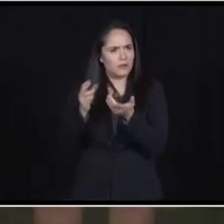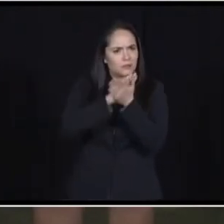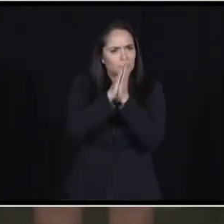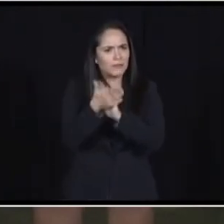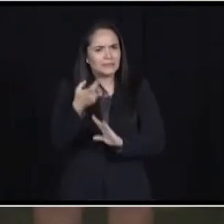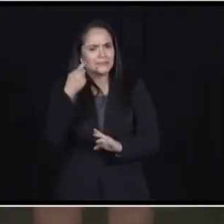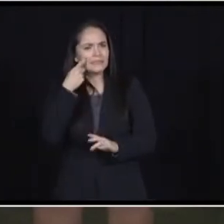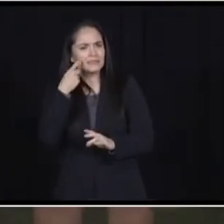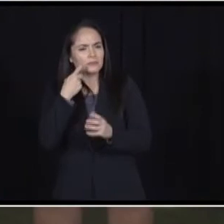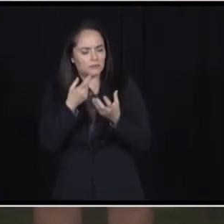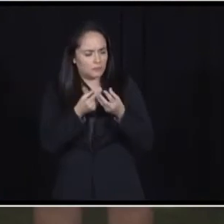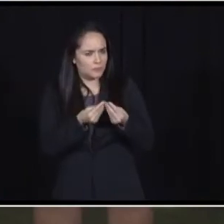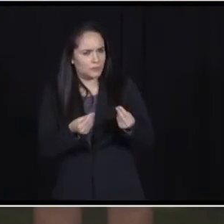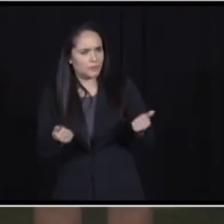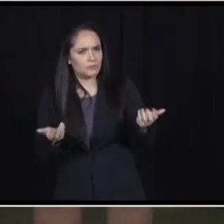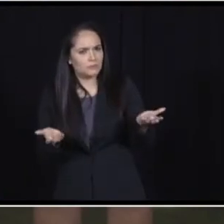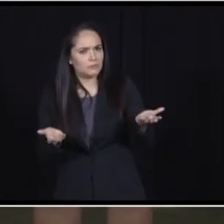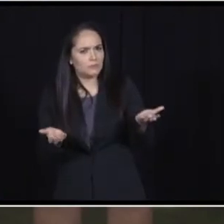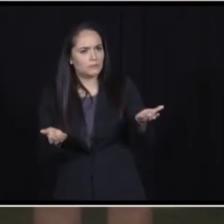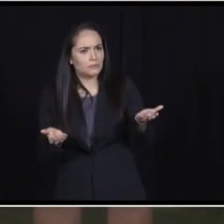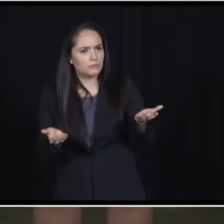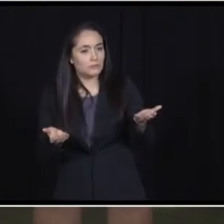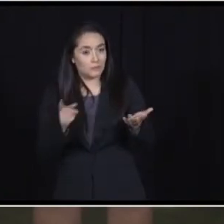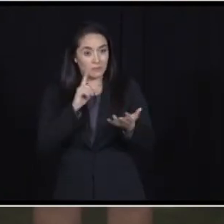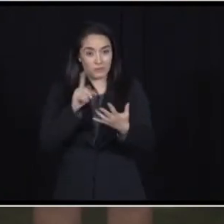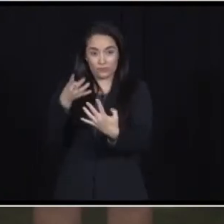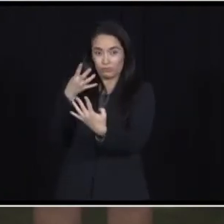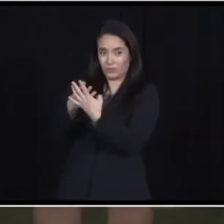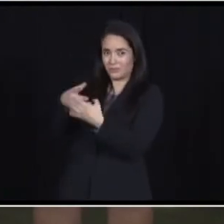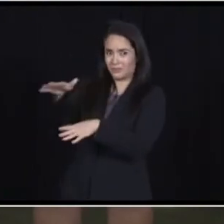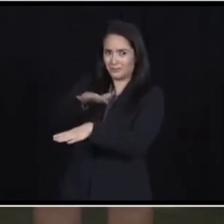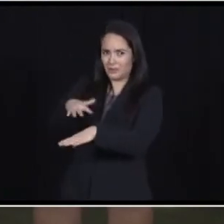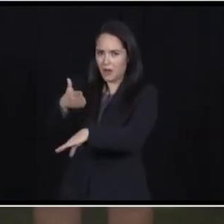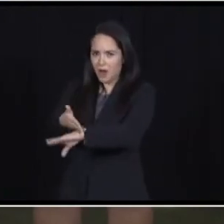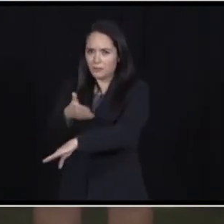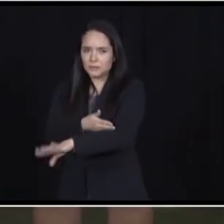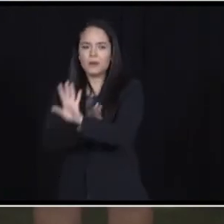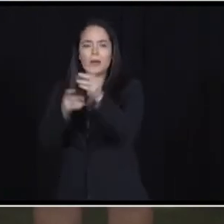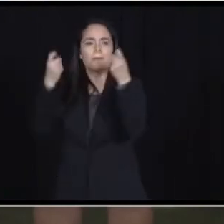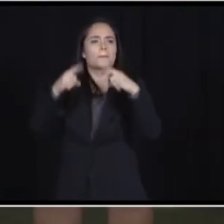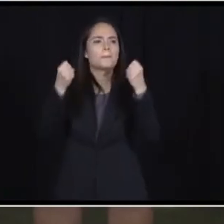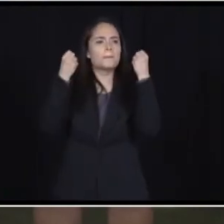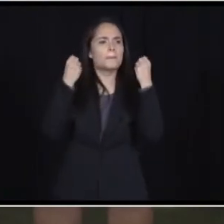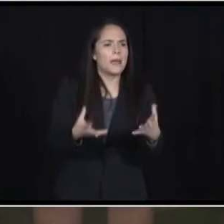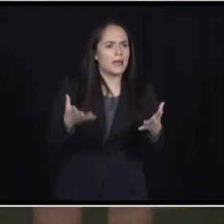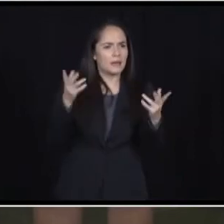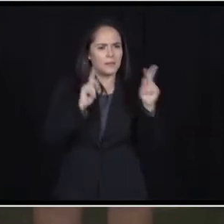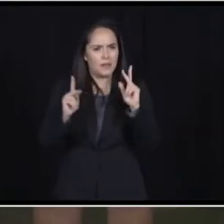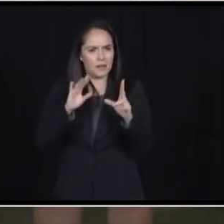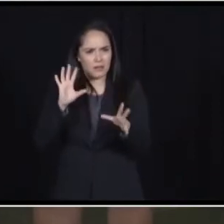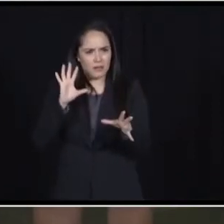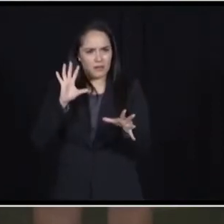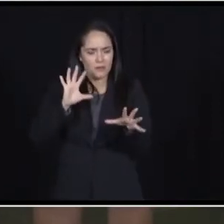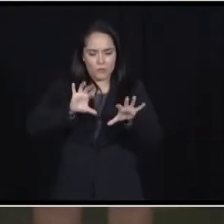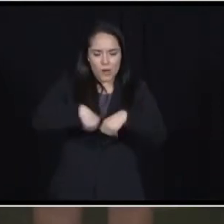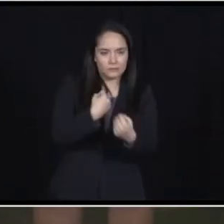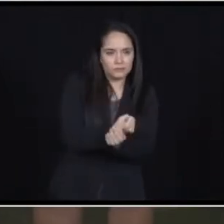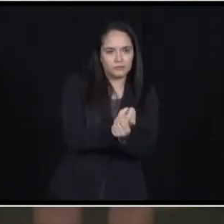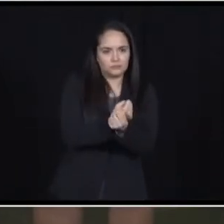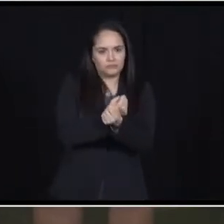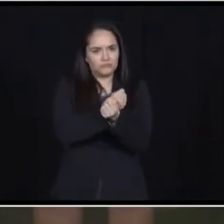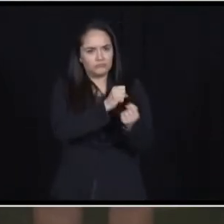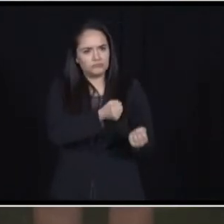The jails might be a start, but what we're seeing is a lot of people released on conditions, including no drinking and no drugs, but they have an addiction